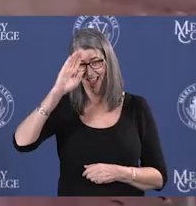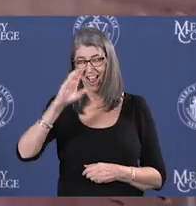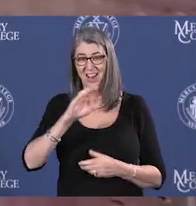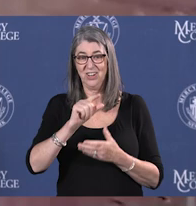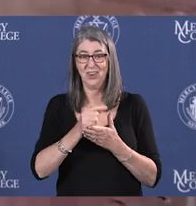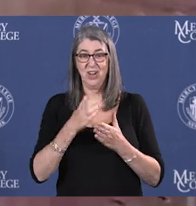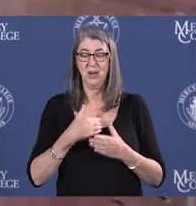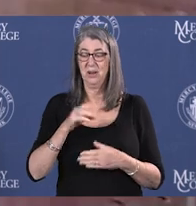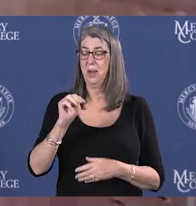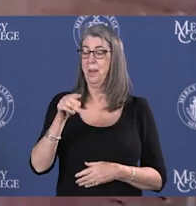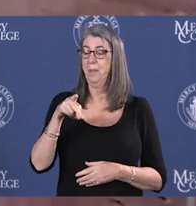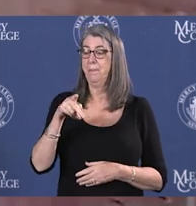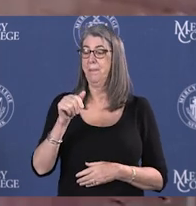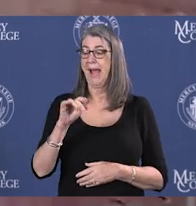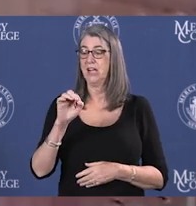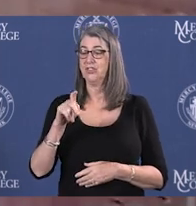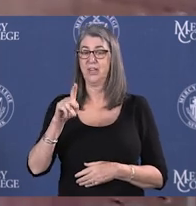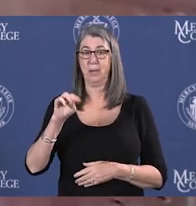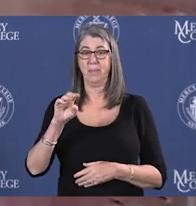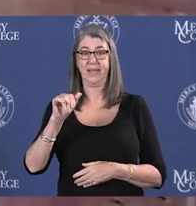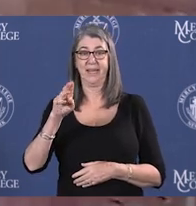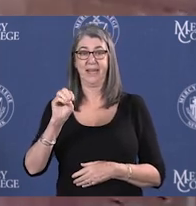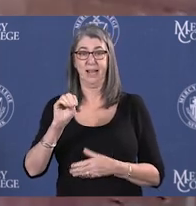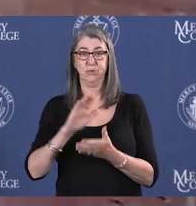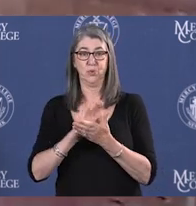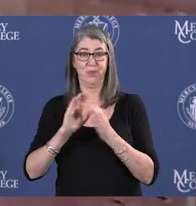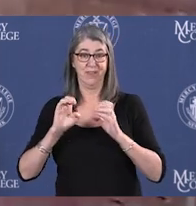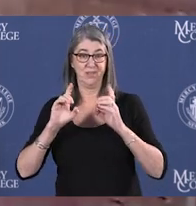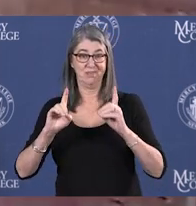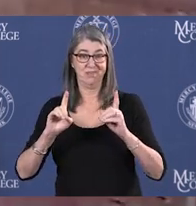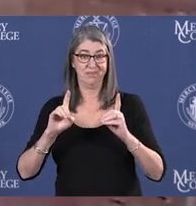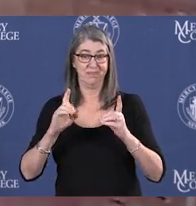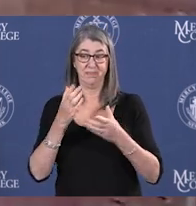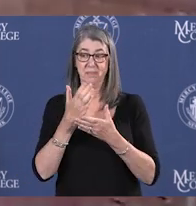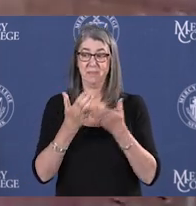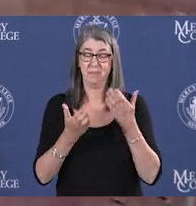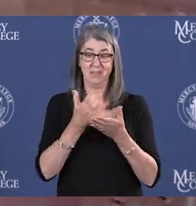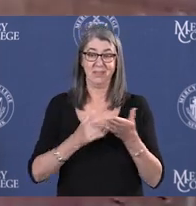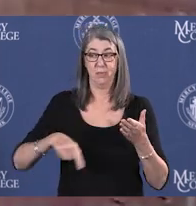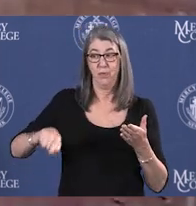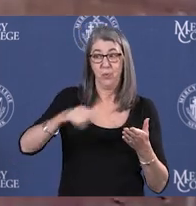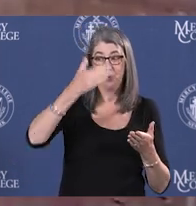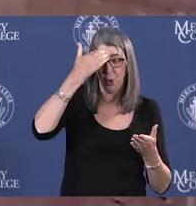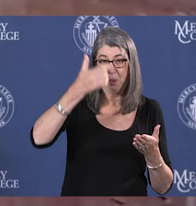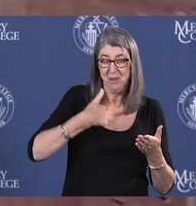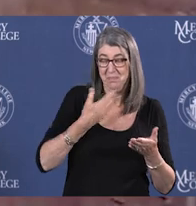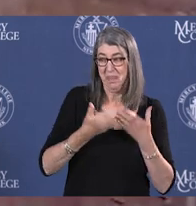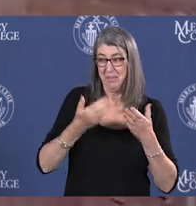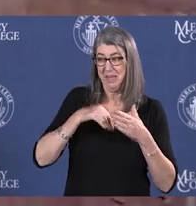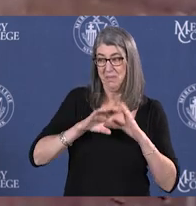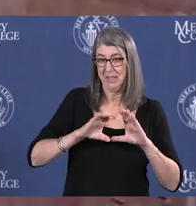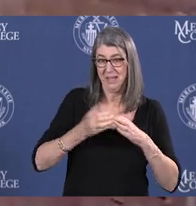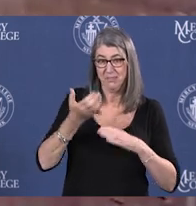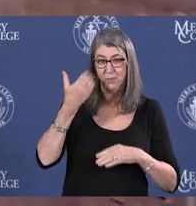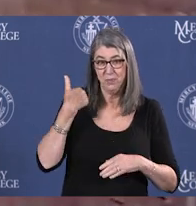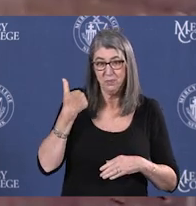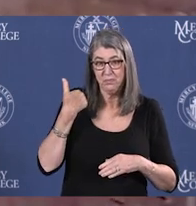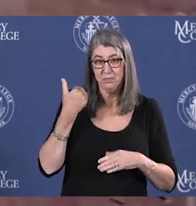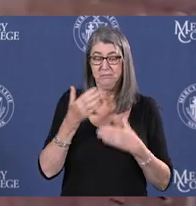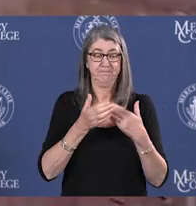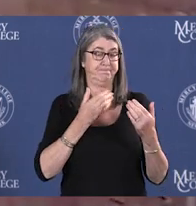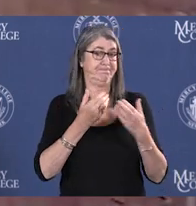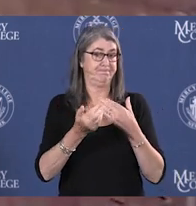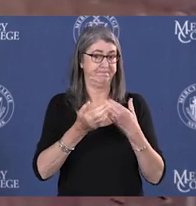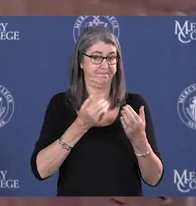graduates. My name is Patrick McCabe and I'm with the School of Education. Maybe some of you know me, maybe you have been in my class. And in